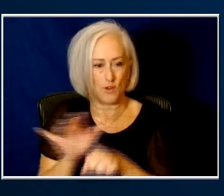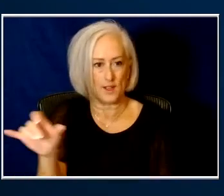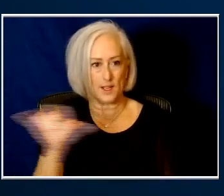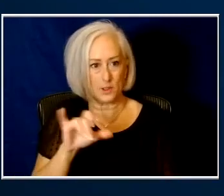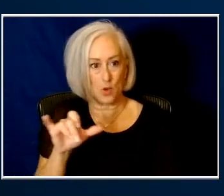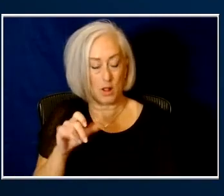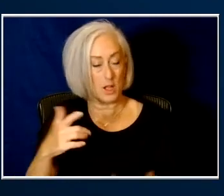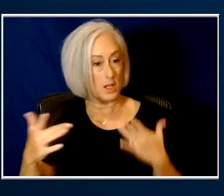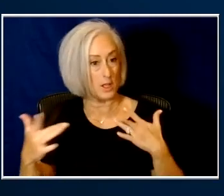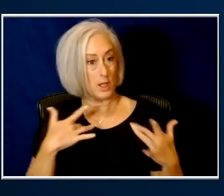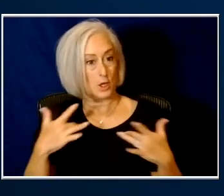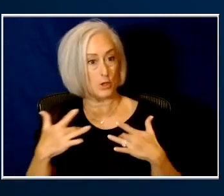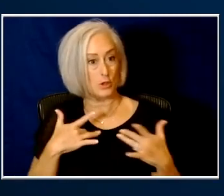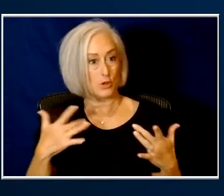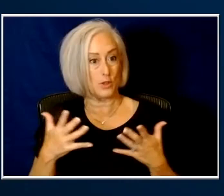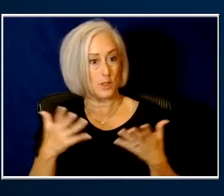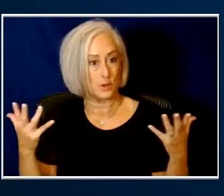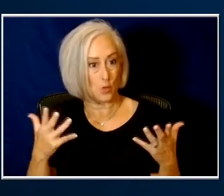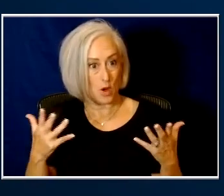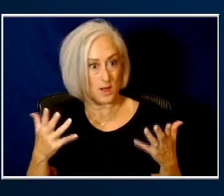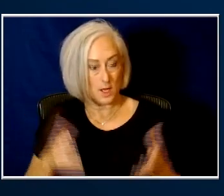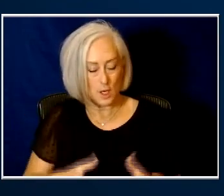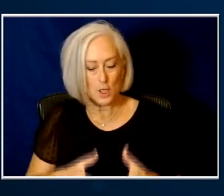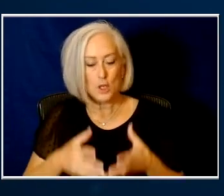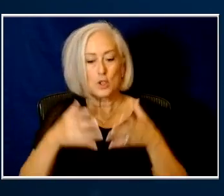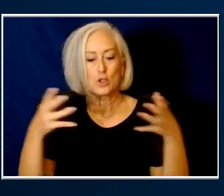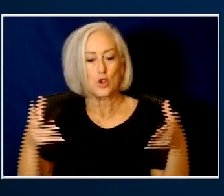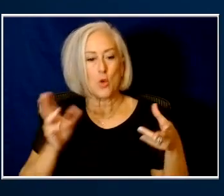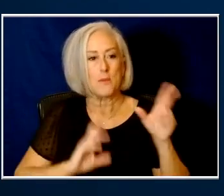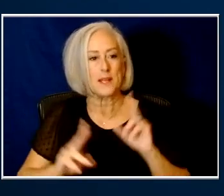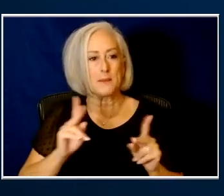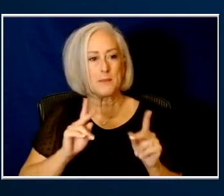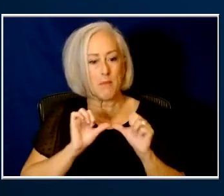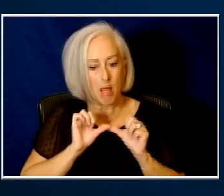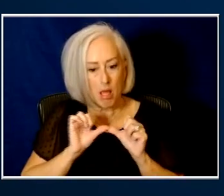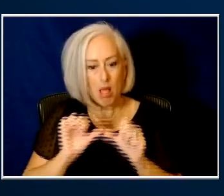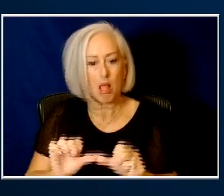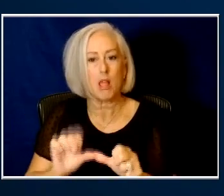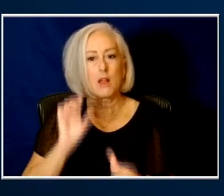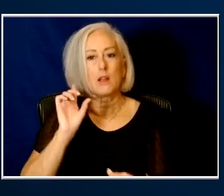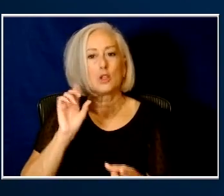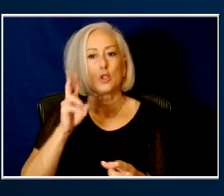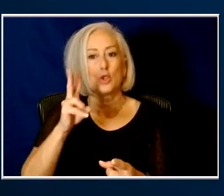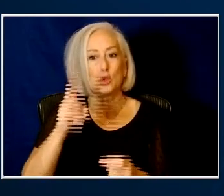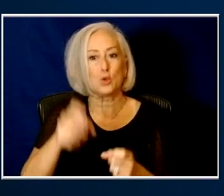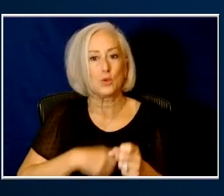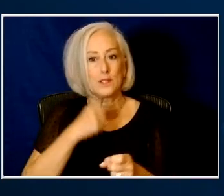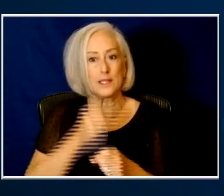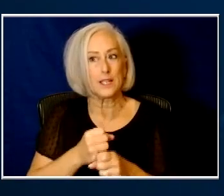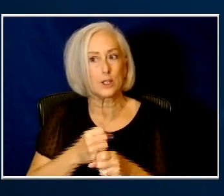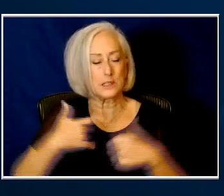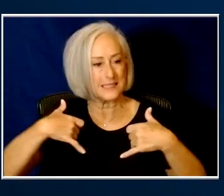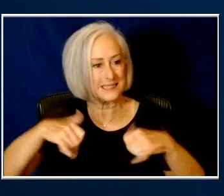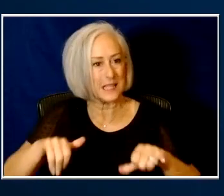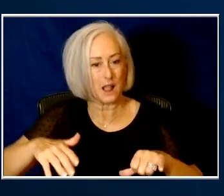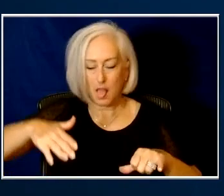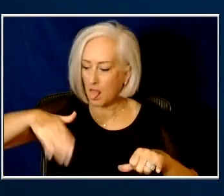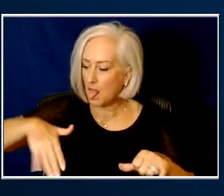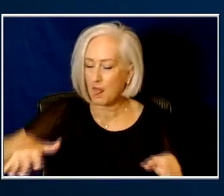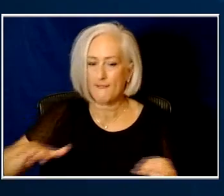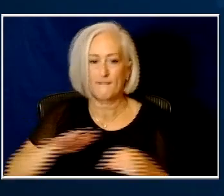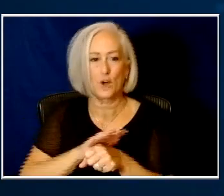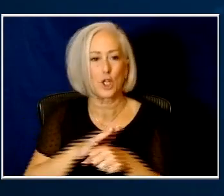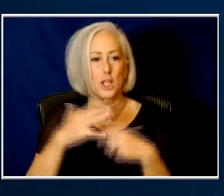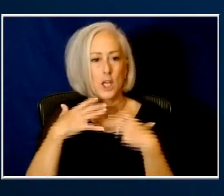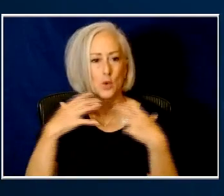such a large percentage of people are having it up to 2 years into the study now, have not fully recovered, and it's about between 13 and 40%